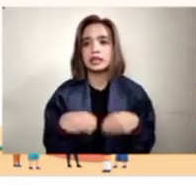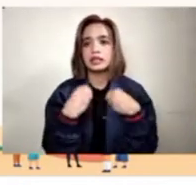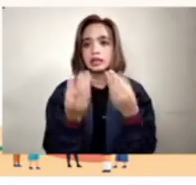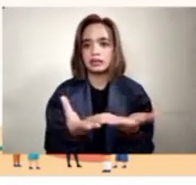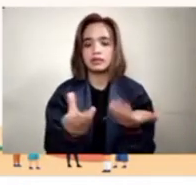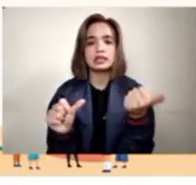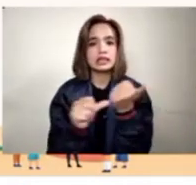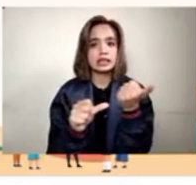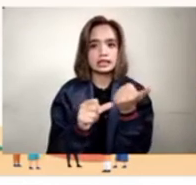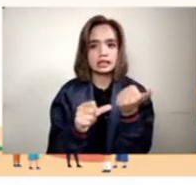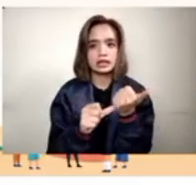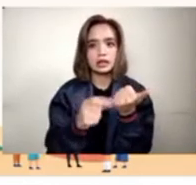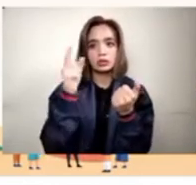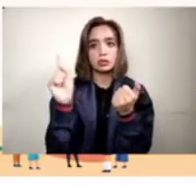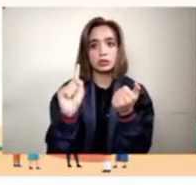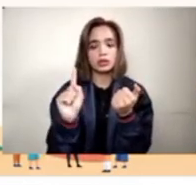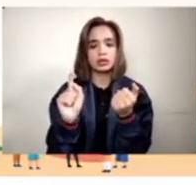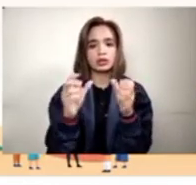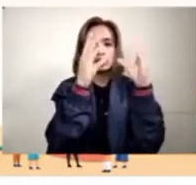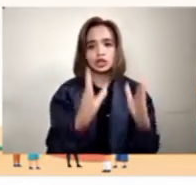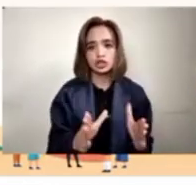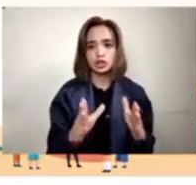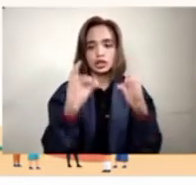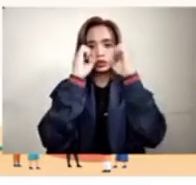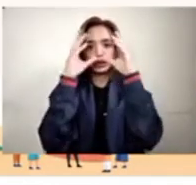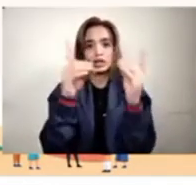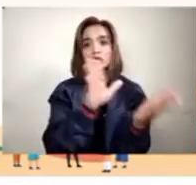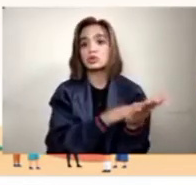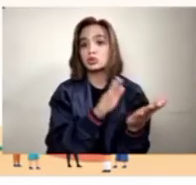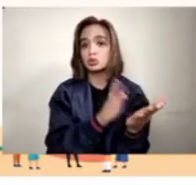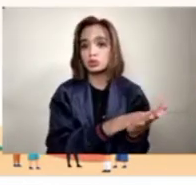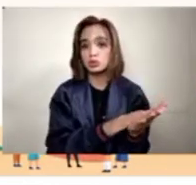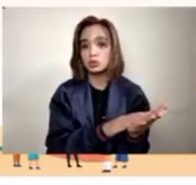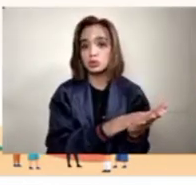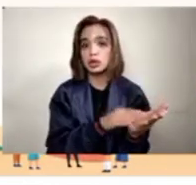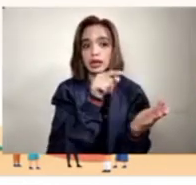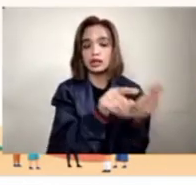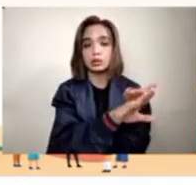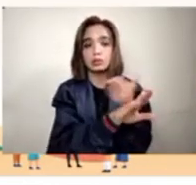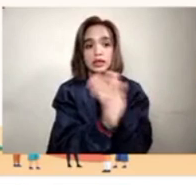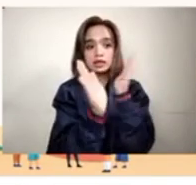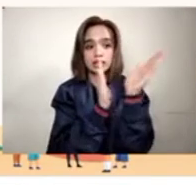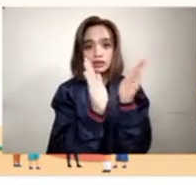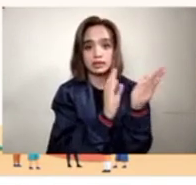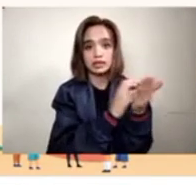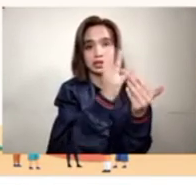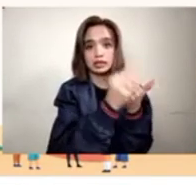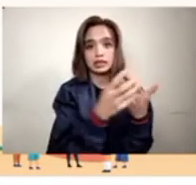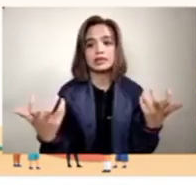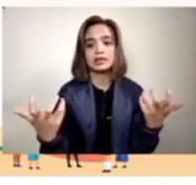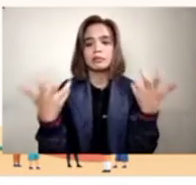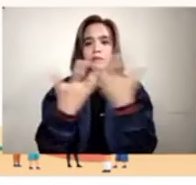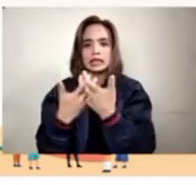is encouraging in providing technical assistance to teacher education institutions in aligning their